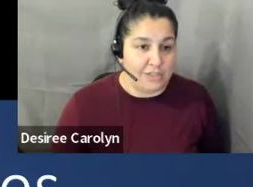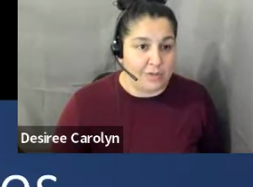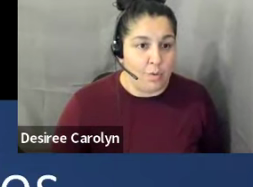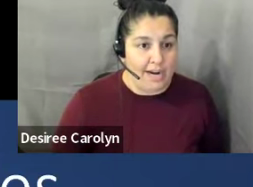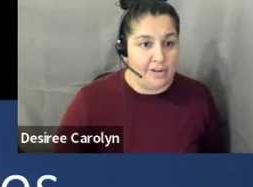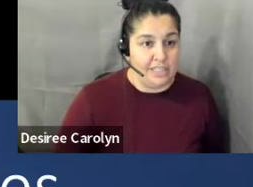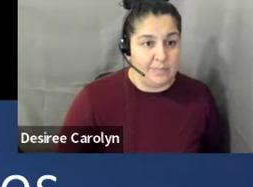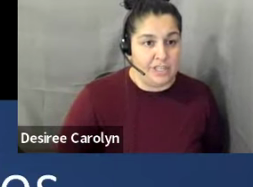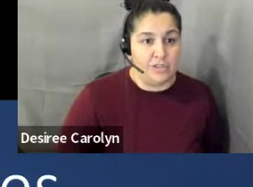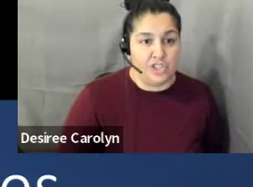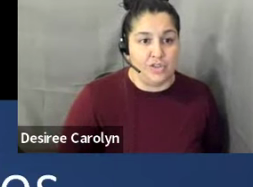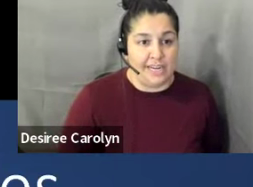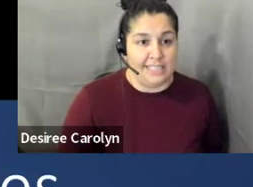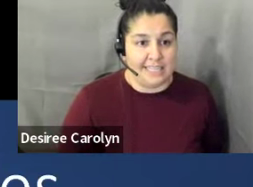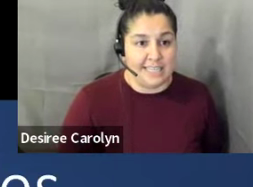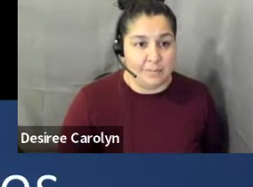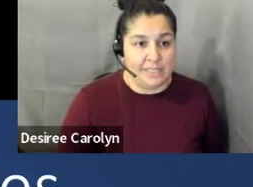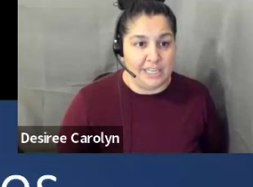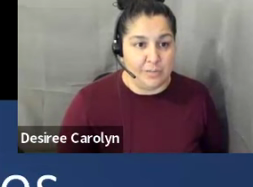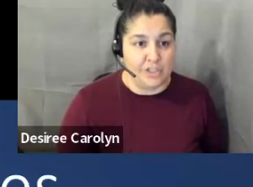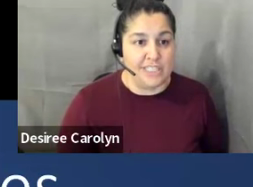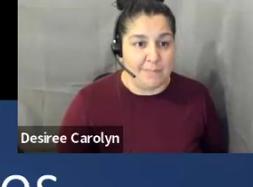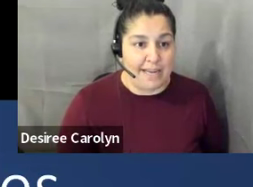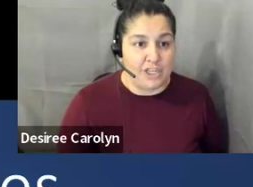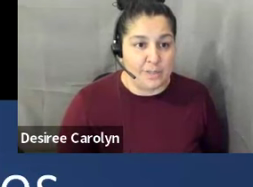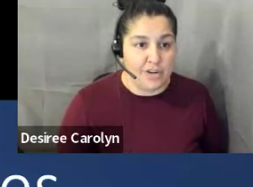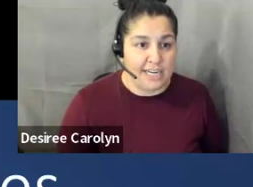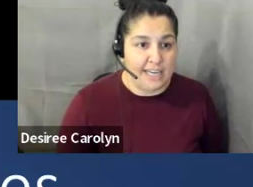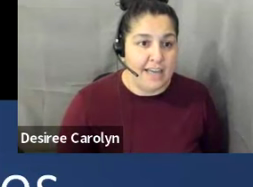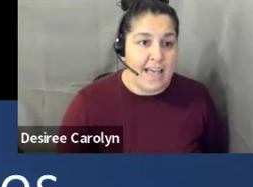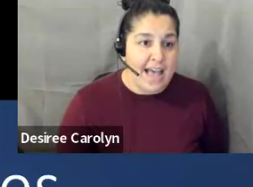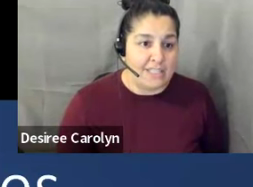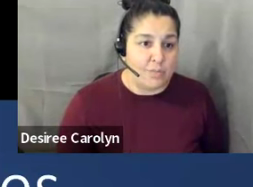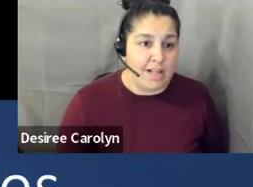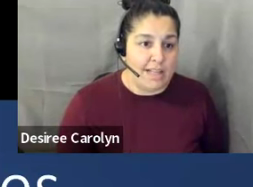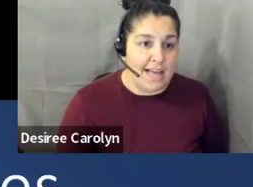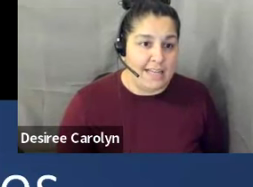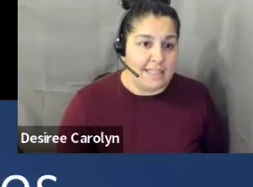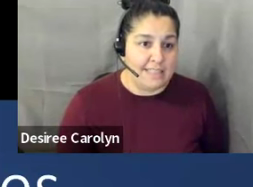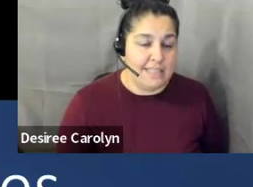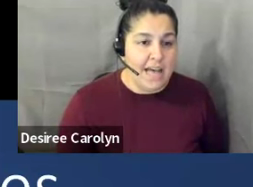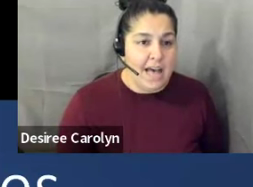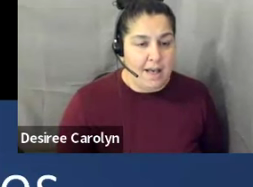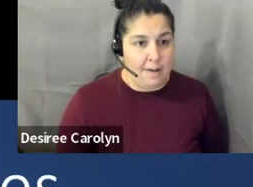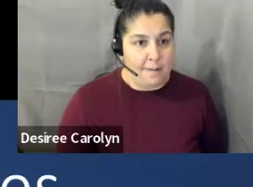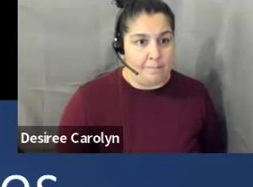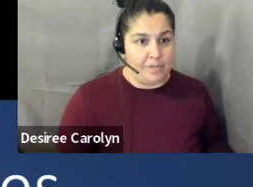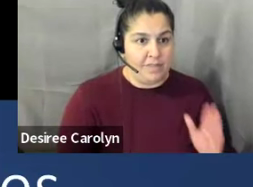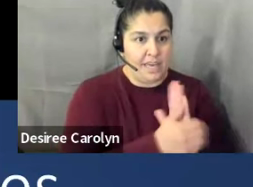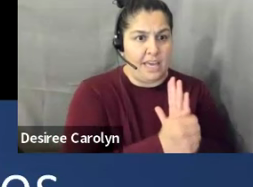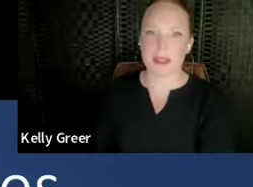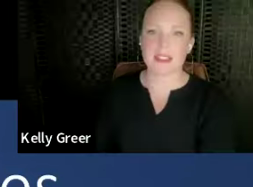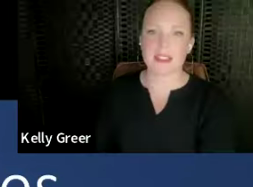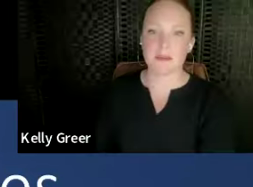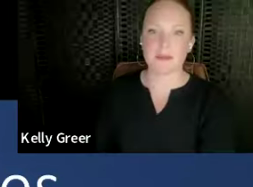that that is required, especially those two trainings, the accessibility to emergency management training, as well as